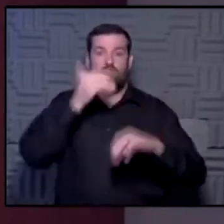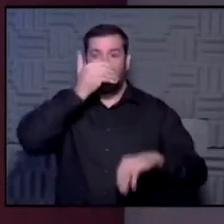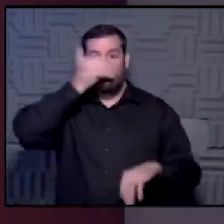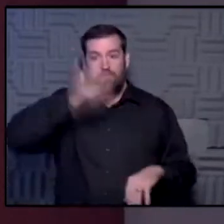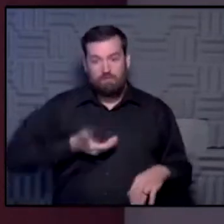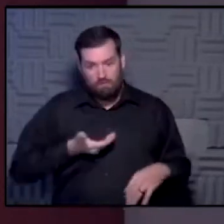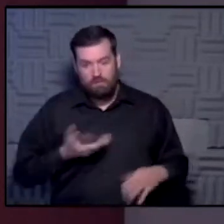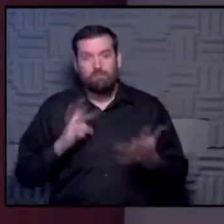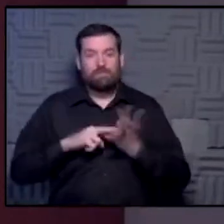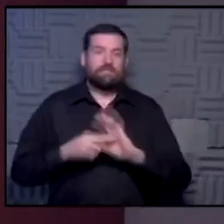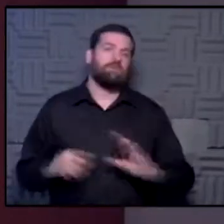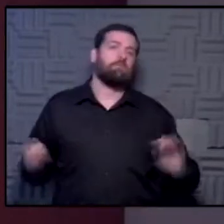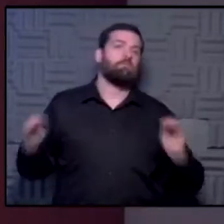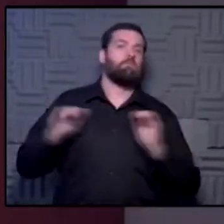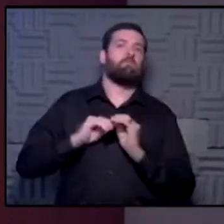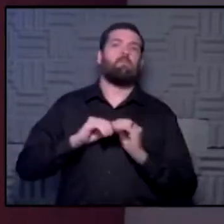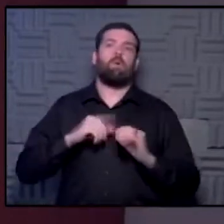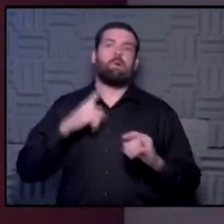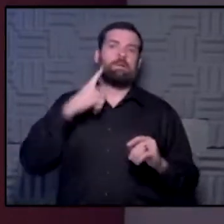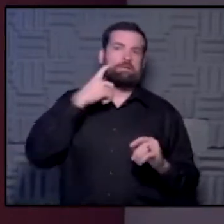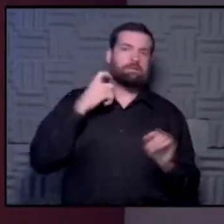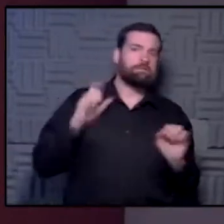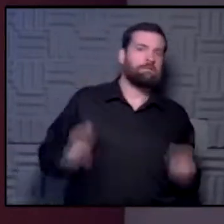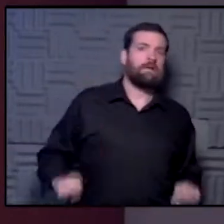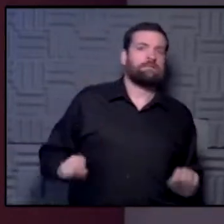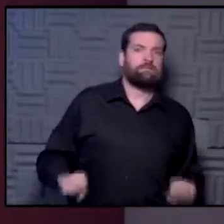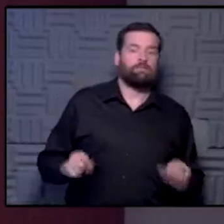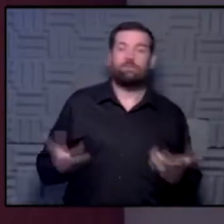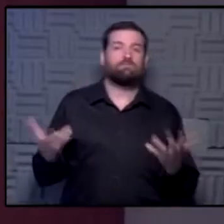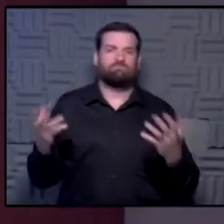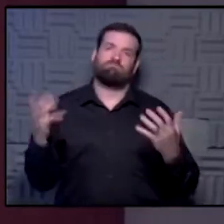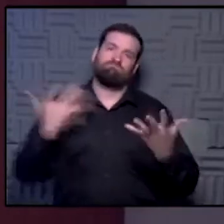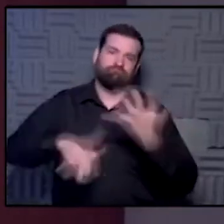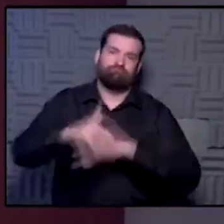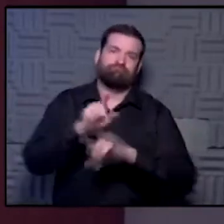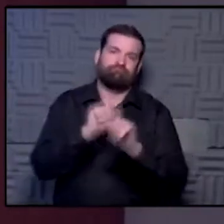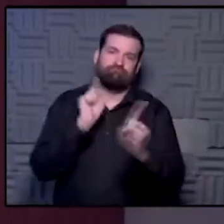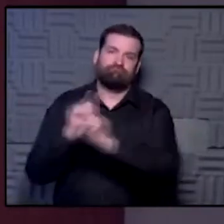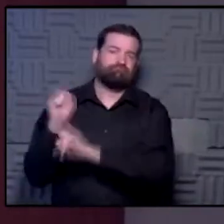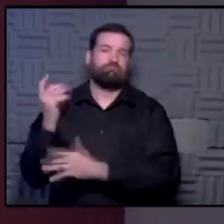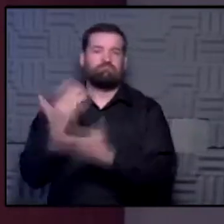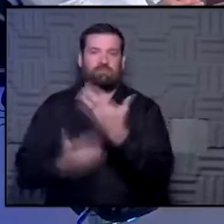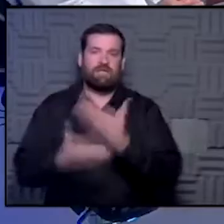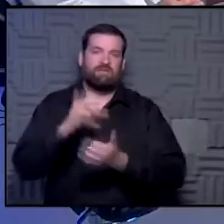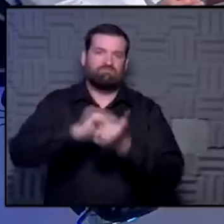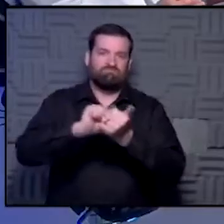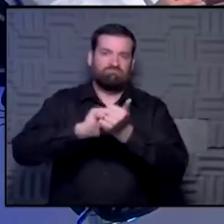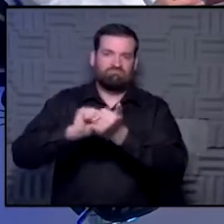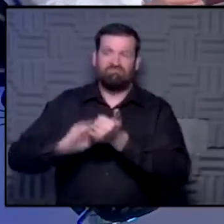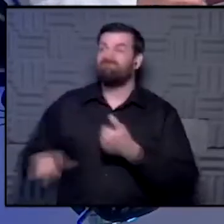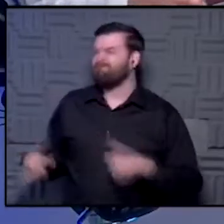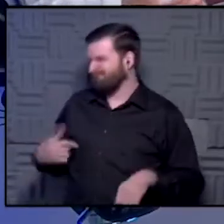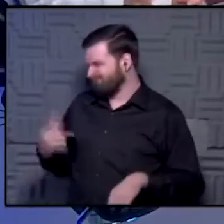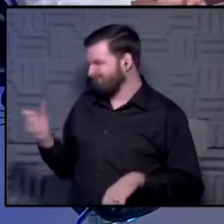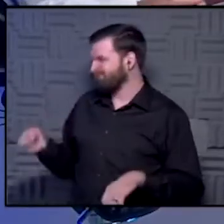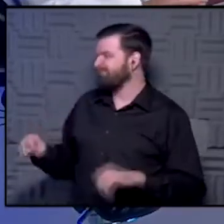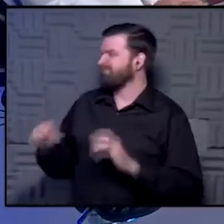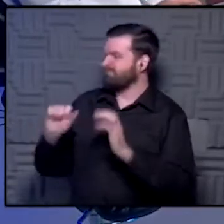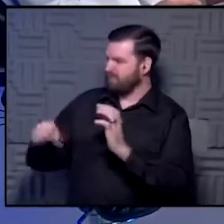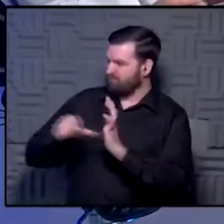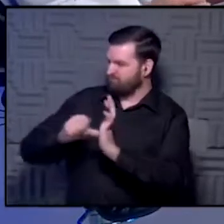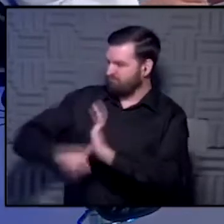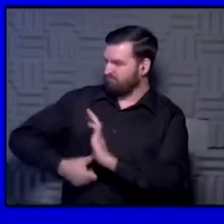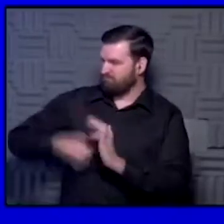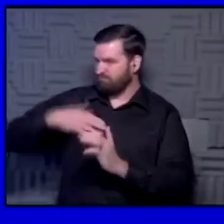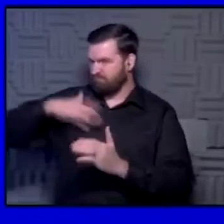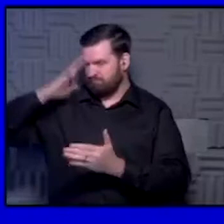you're more vulnerable. So really maintaining that social distancing and encouraging the hand hygiene. Yeah, and I've had to even reinforce that with my son.